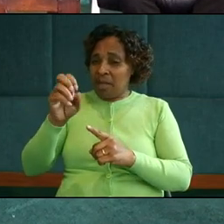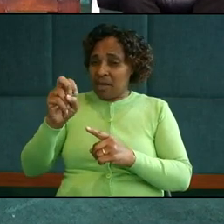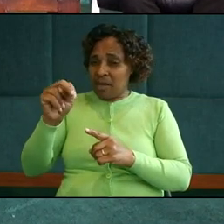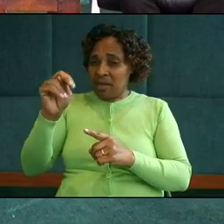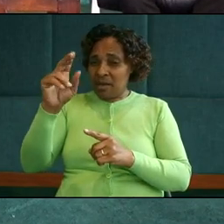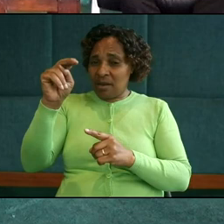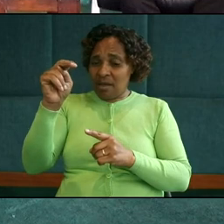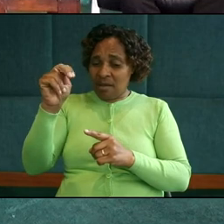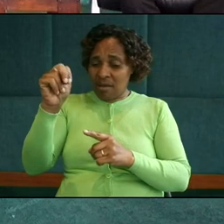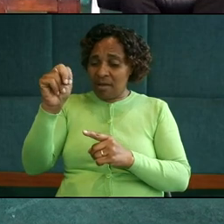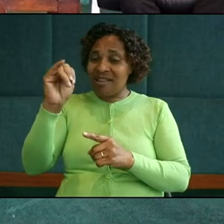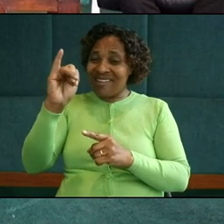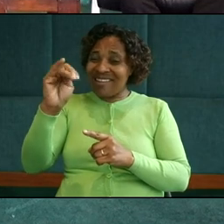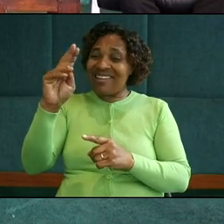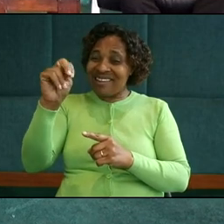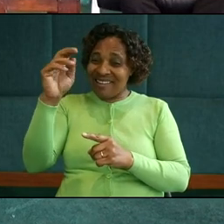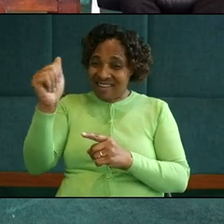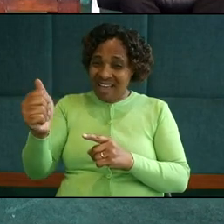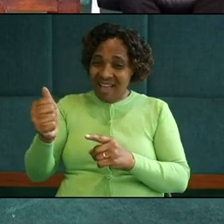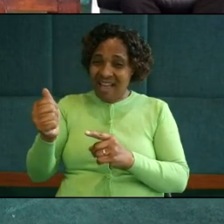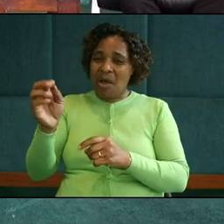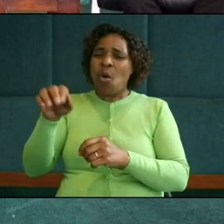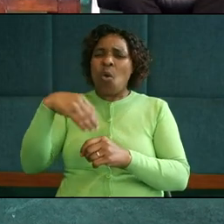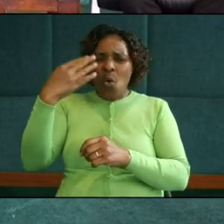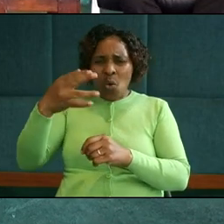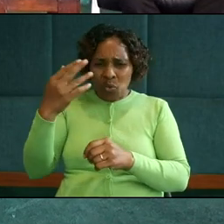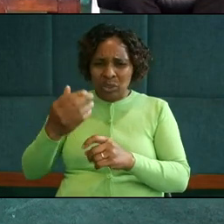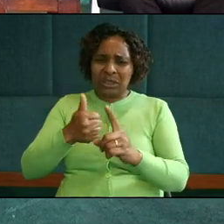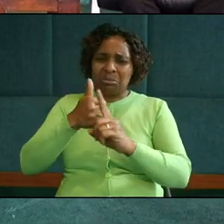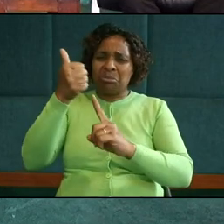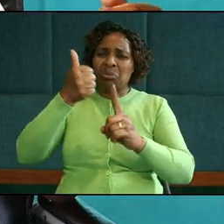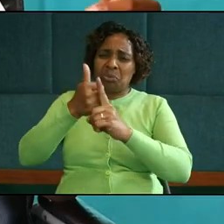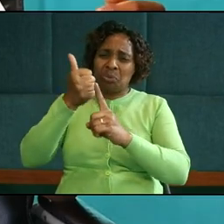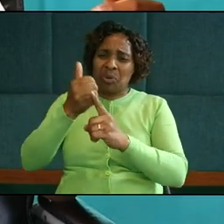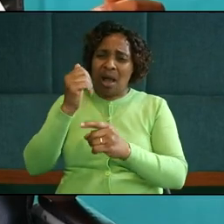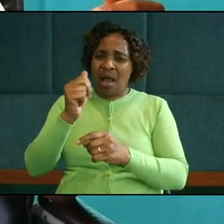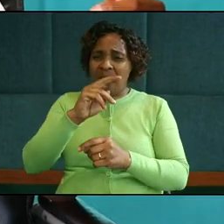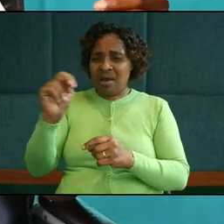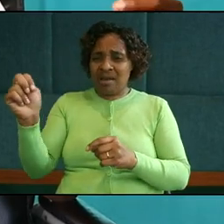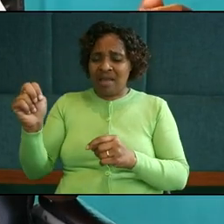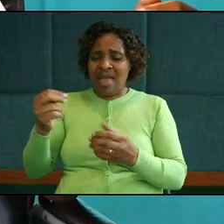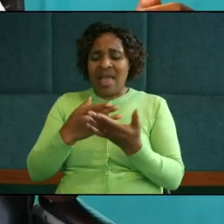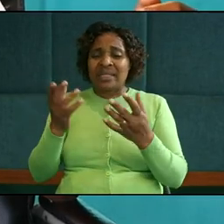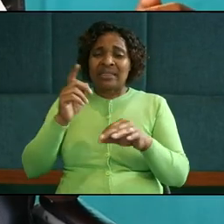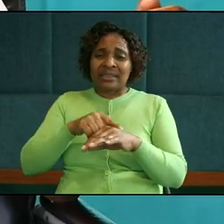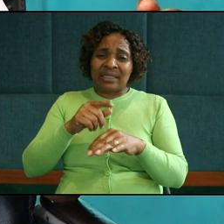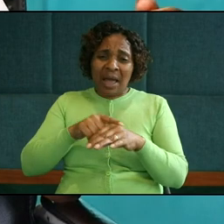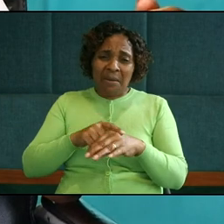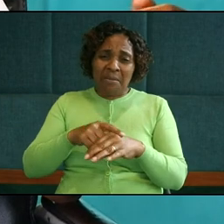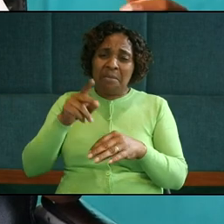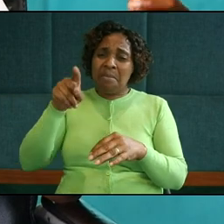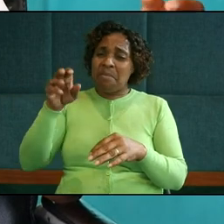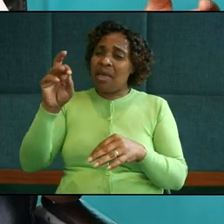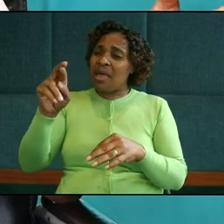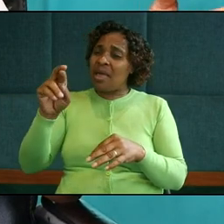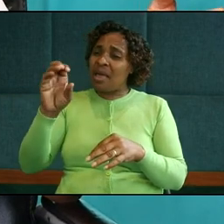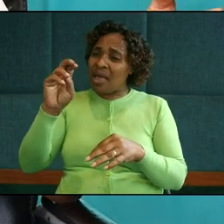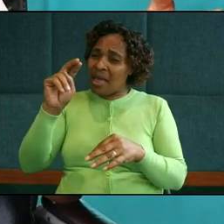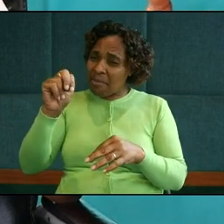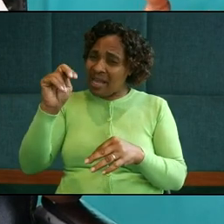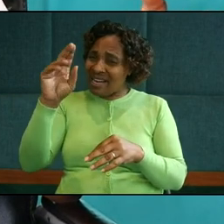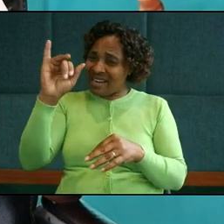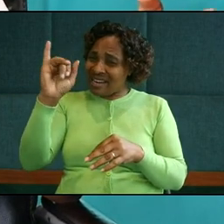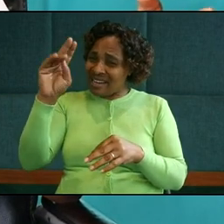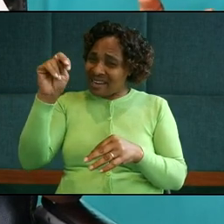Yeah. So in any time that Penina comes around Hannah, she